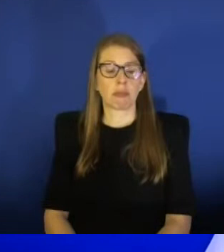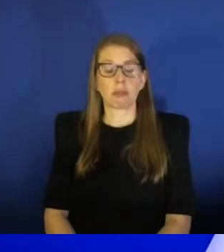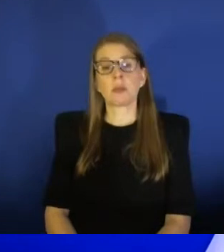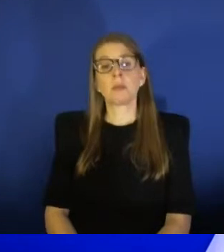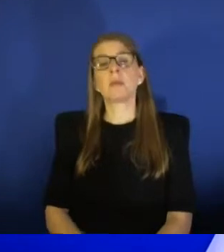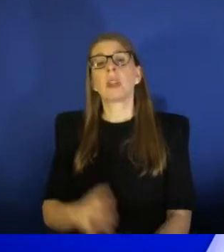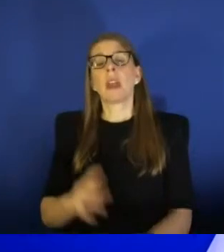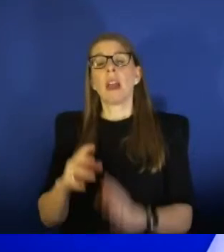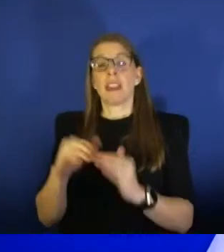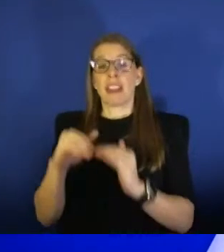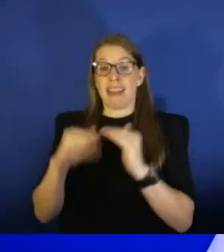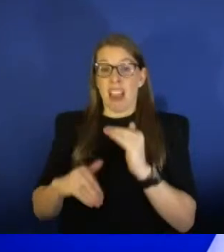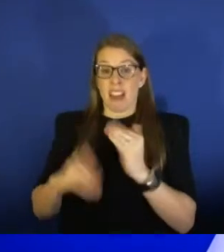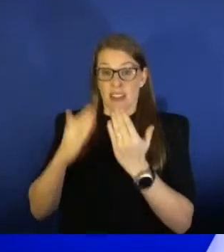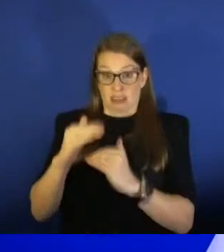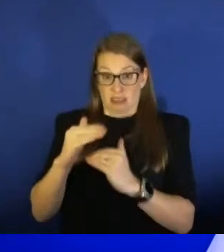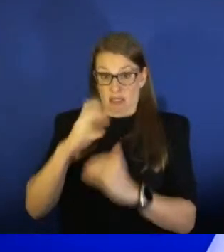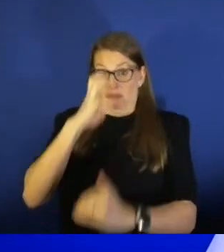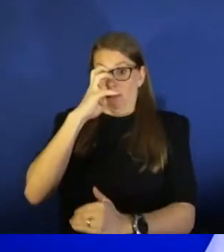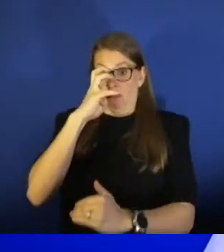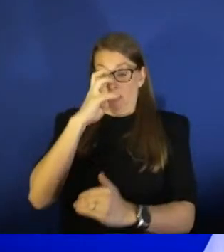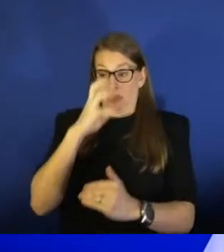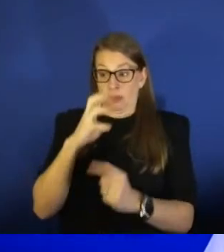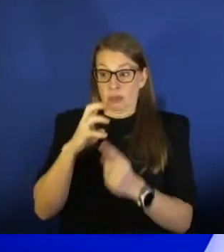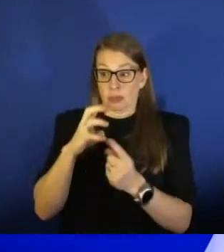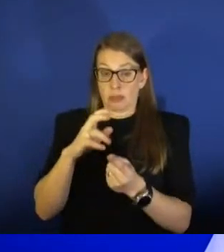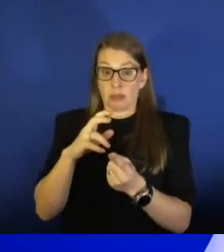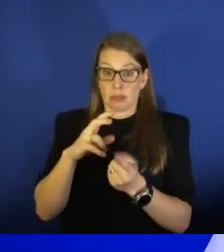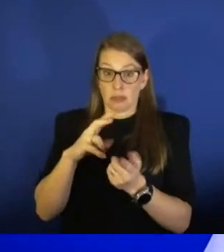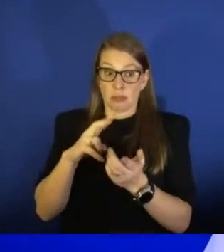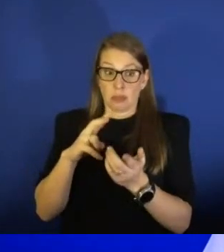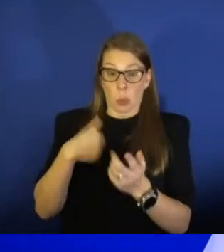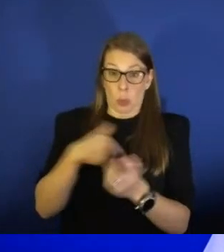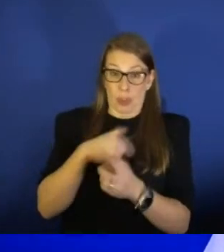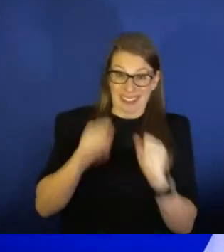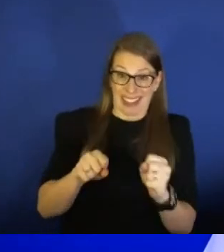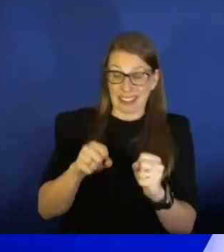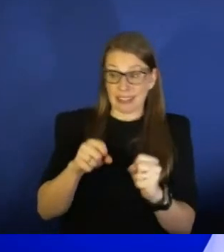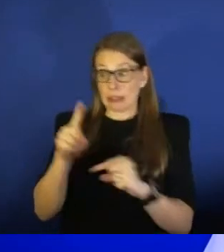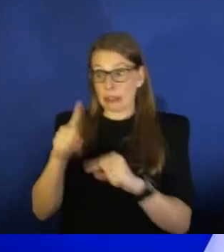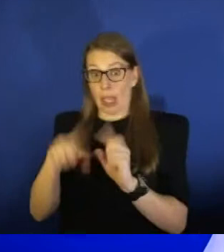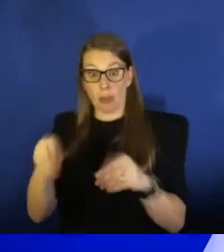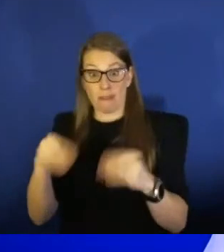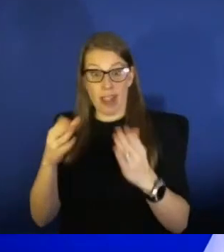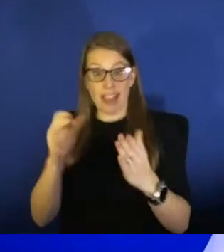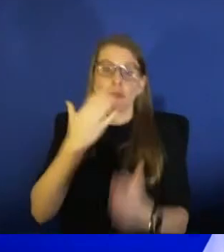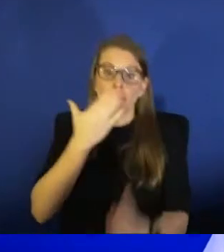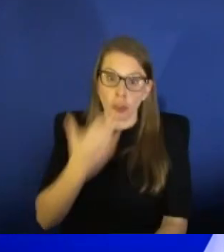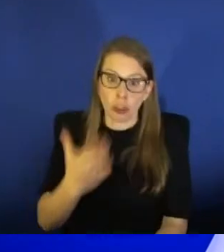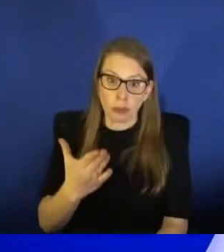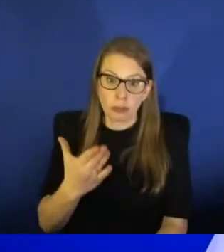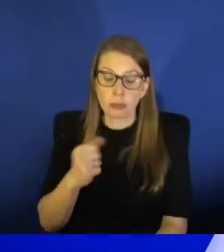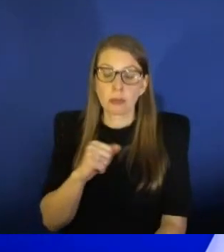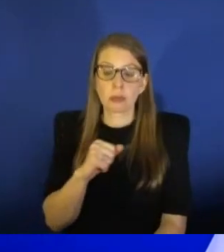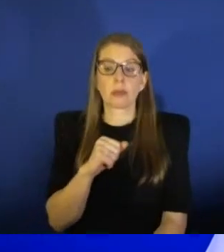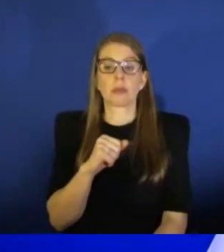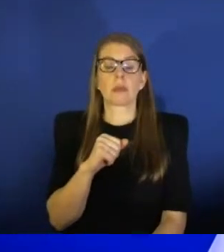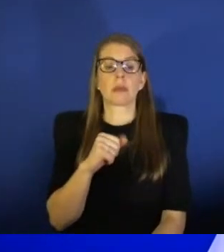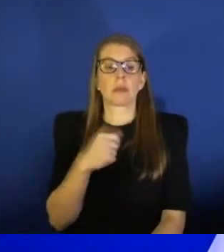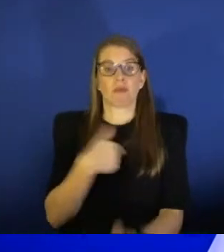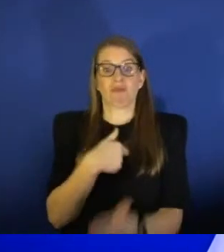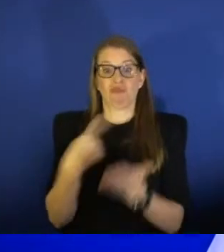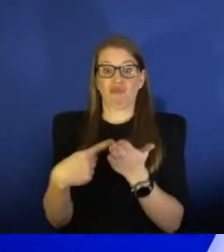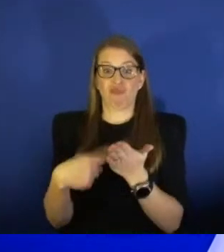provide, that's a good thing. And so when we start talking about legislation and